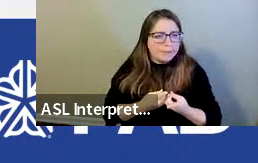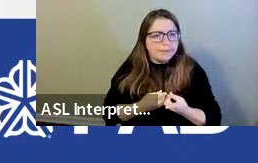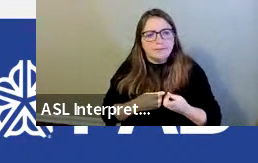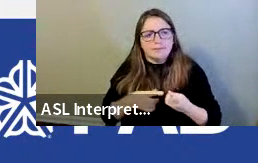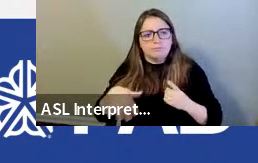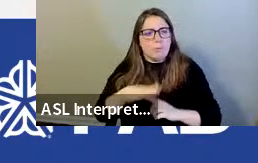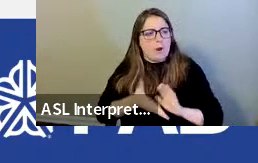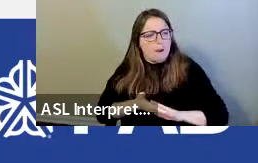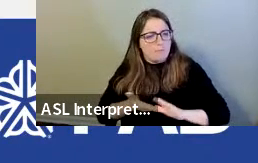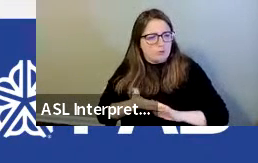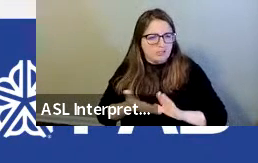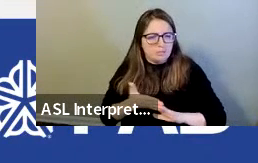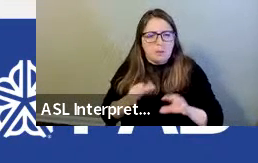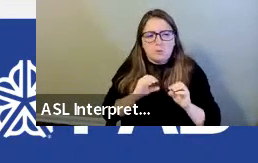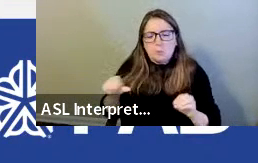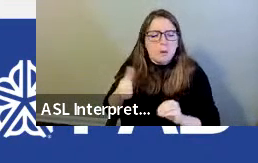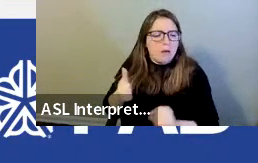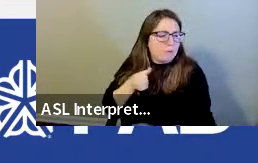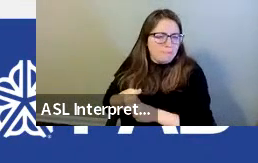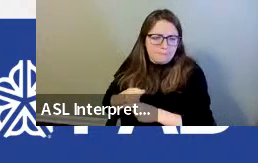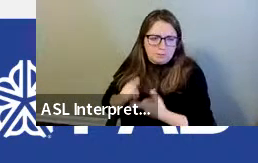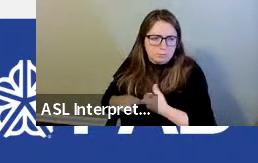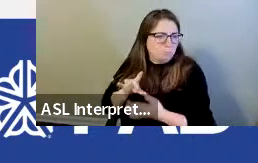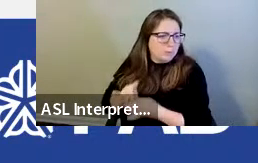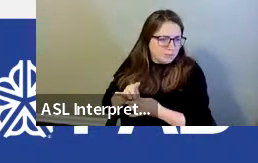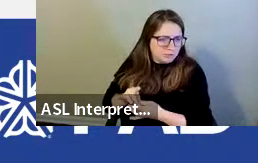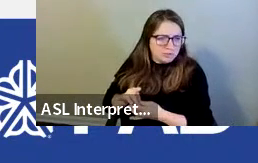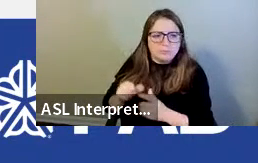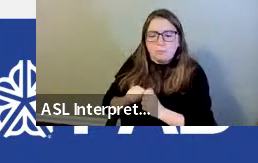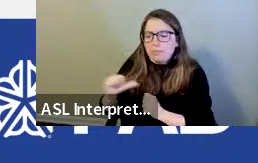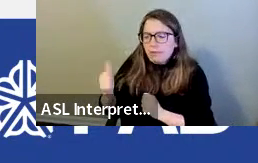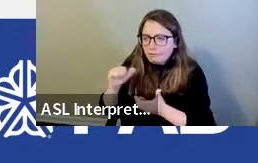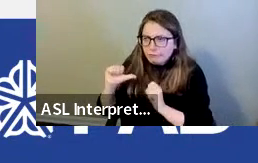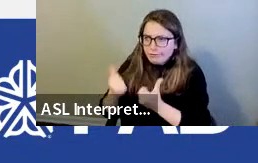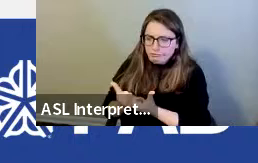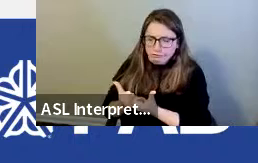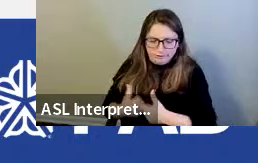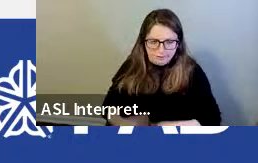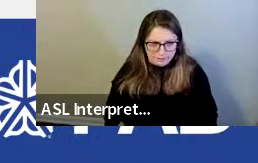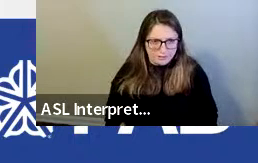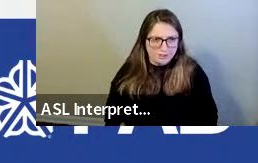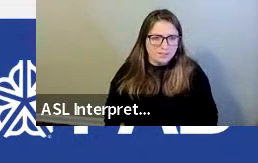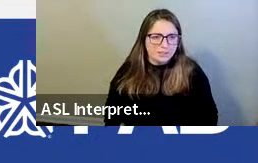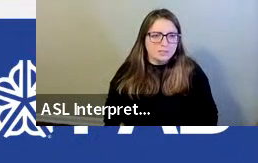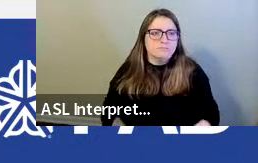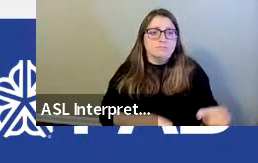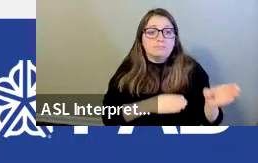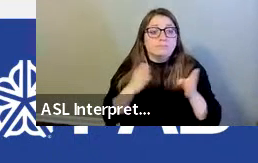agencies. A presumptive outcome. So again, this is the outcome that you would expect if you